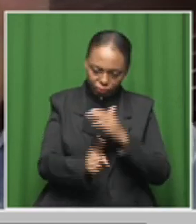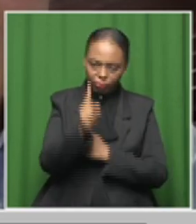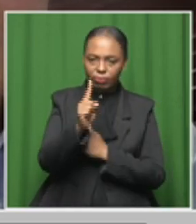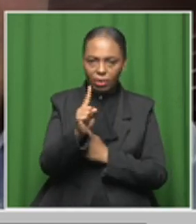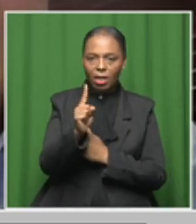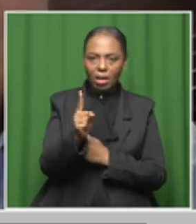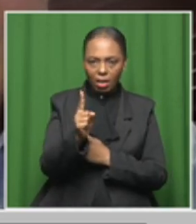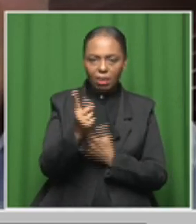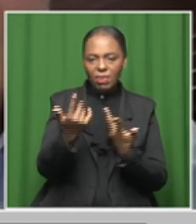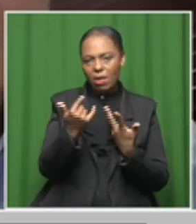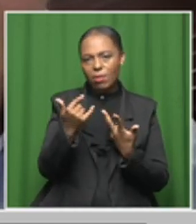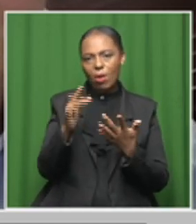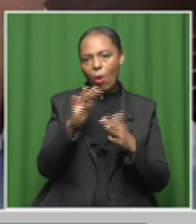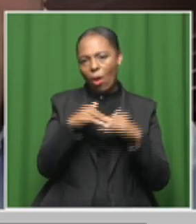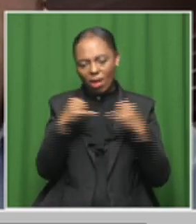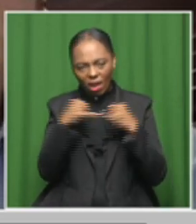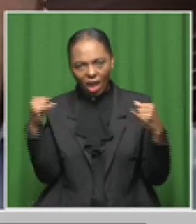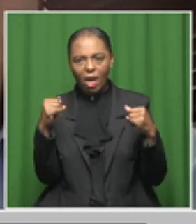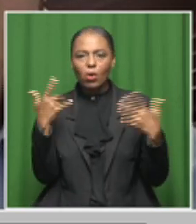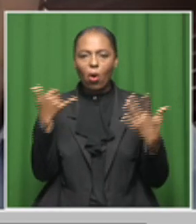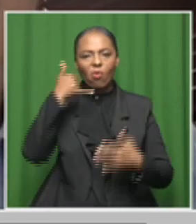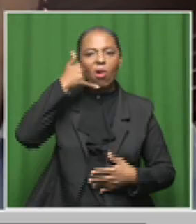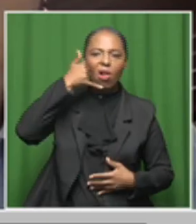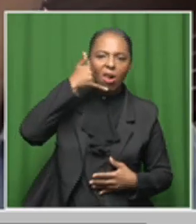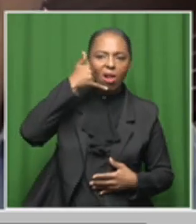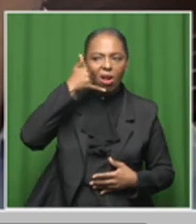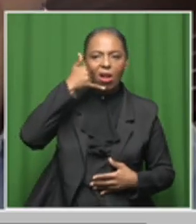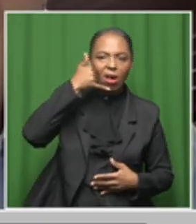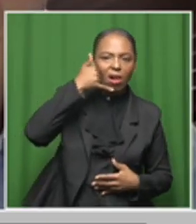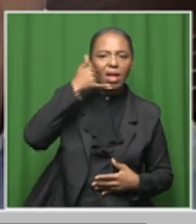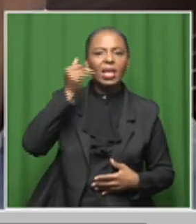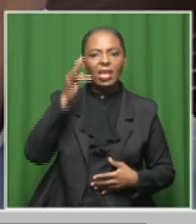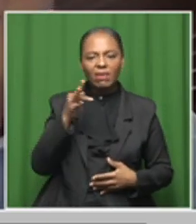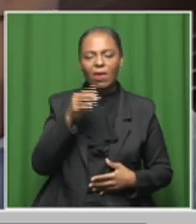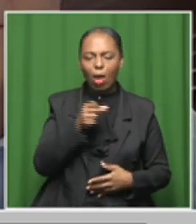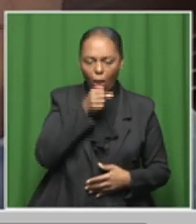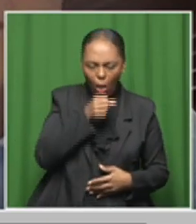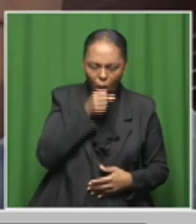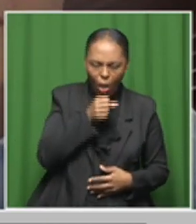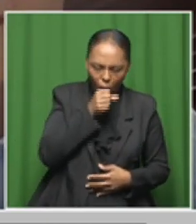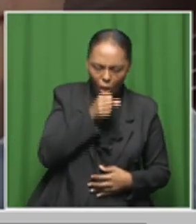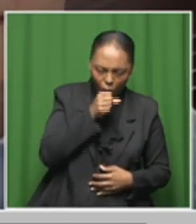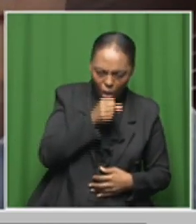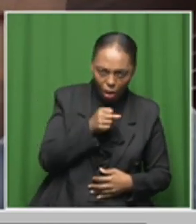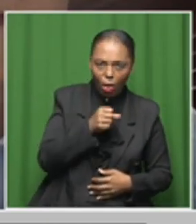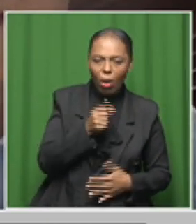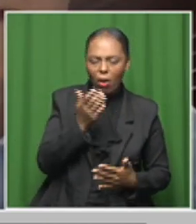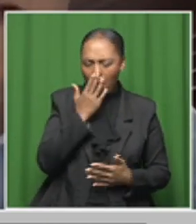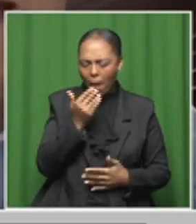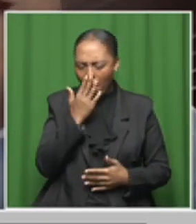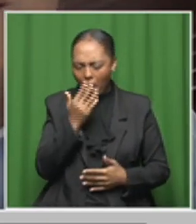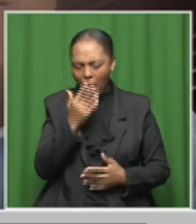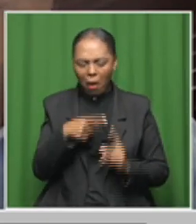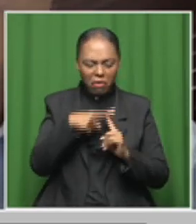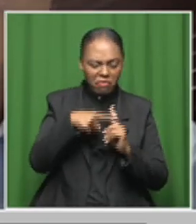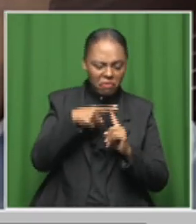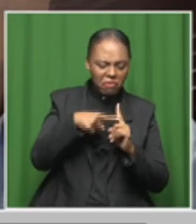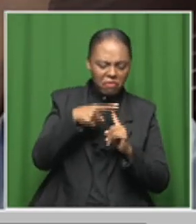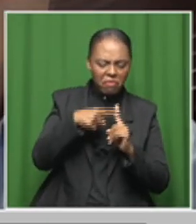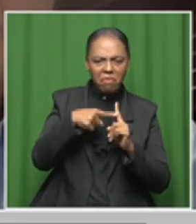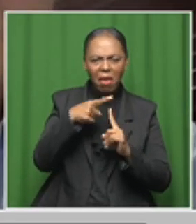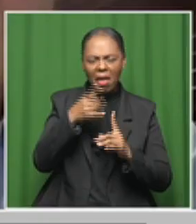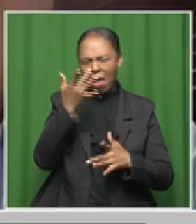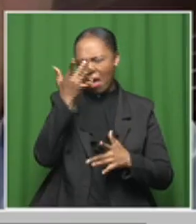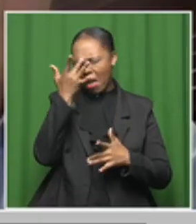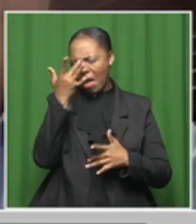mobile, on their telephones, etc., tell us if they're getting cough and fever. Okay. And that way we we can monitor the season, not only